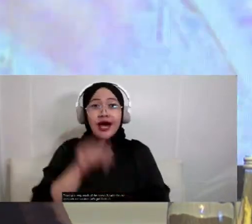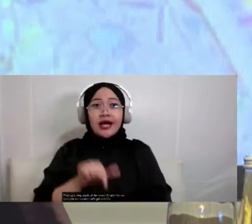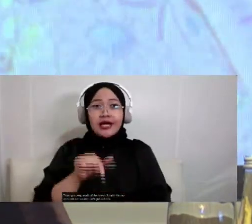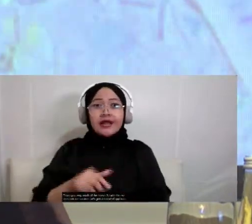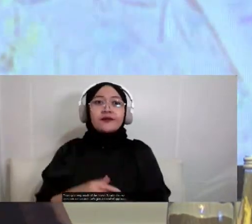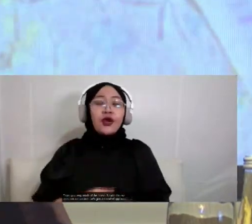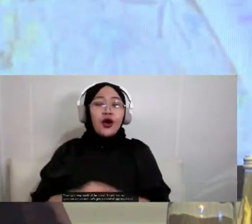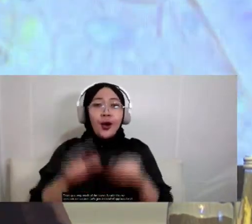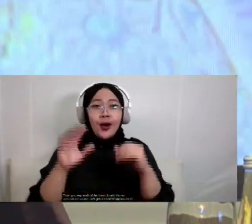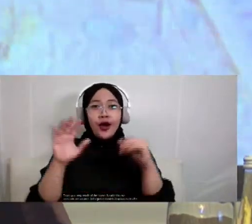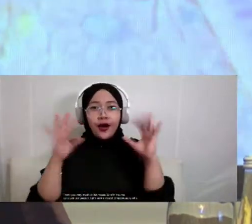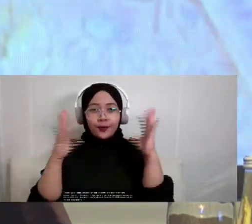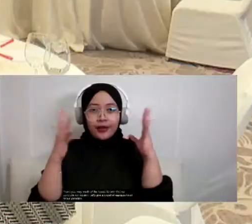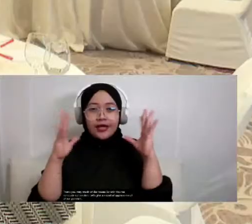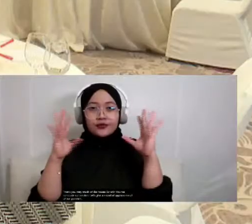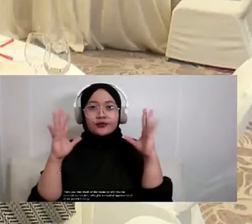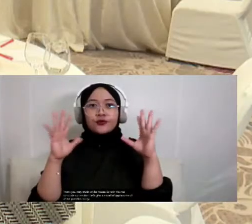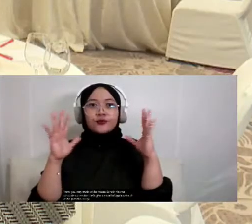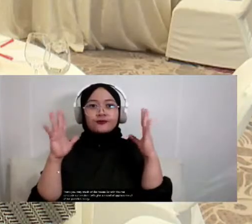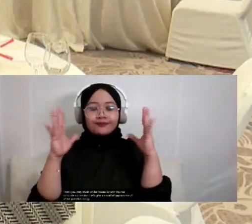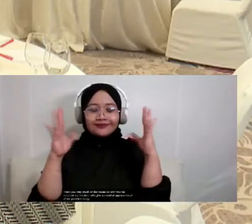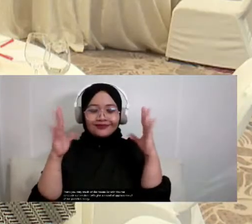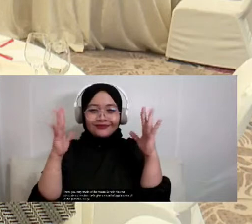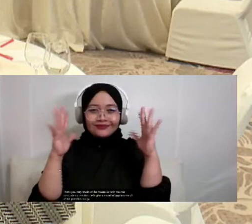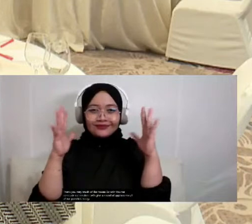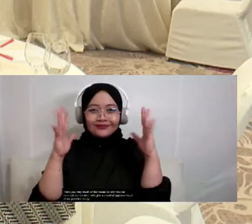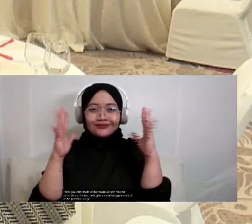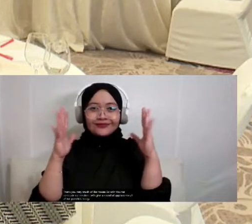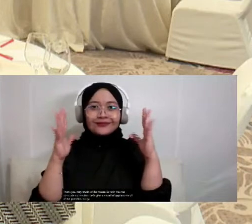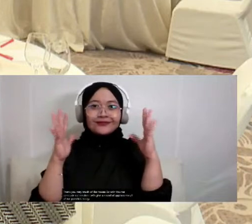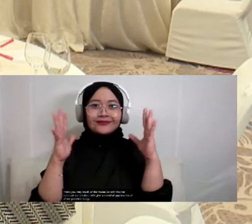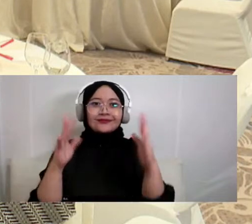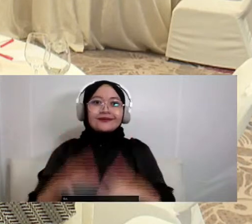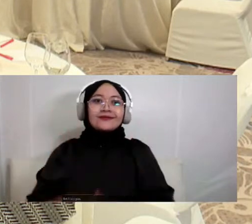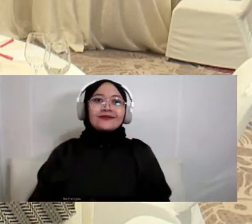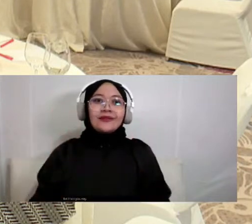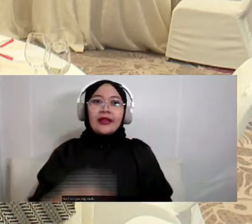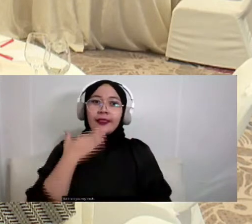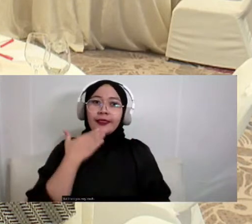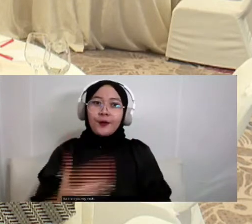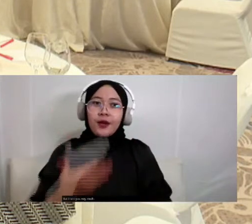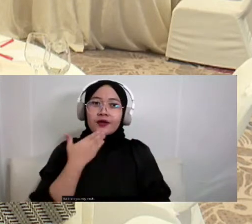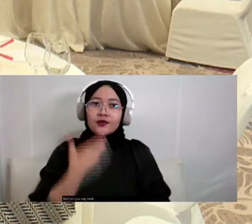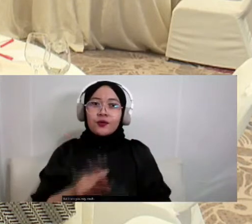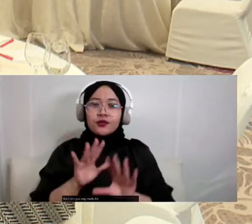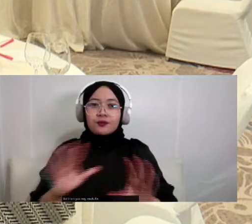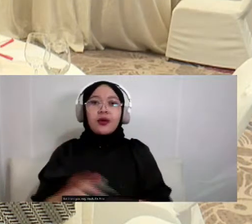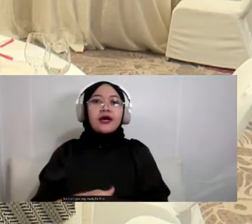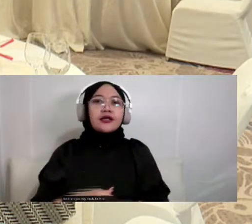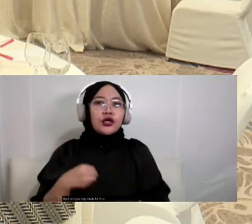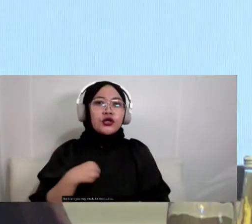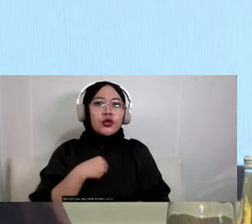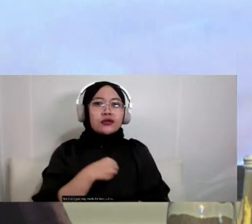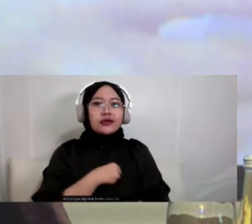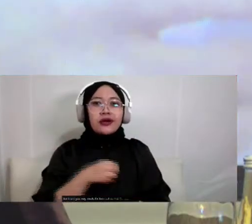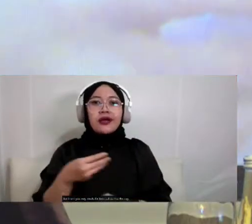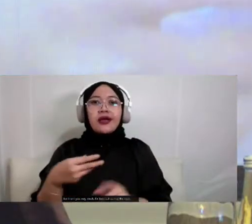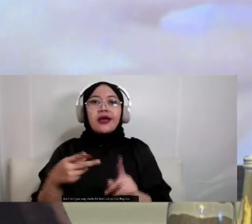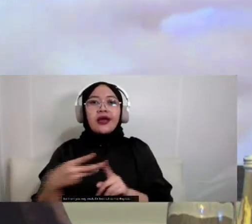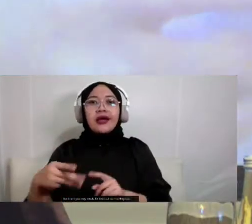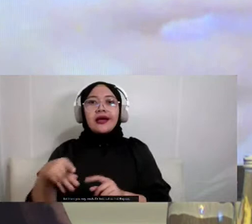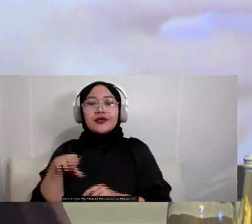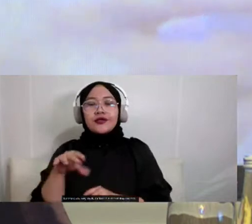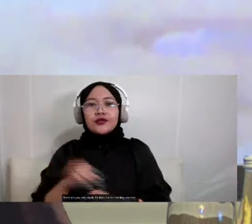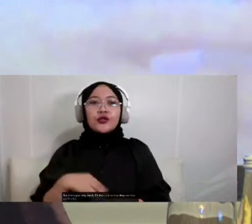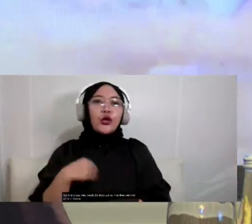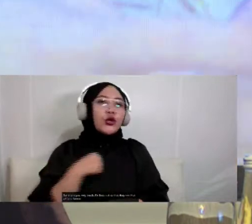all of our panelists today. So thank you very much, Dr. Frank Zotso, Dr. Desi, Dr. Frank Vollmer,